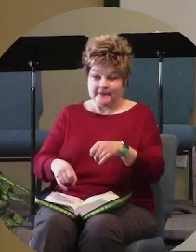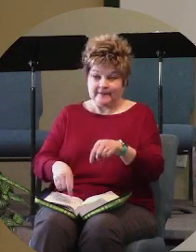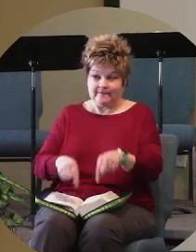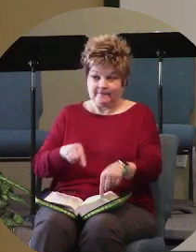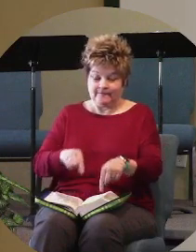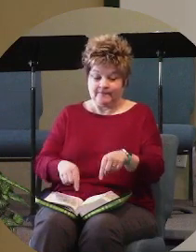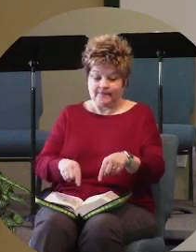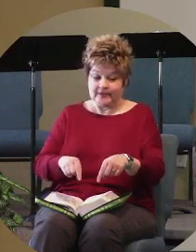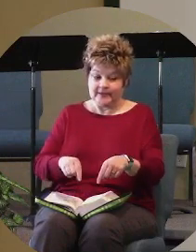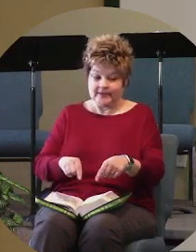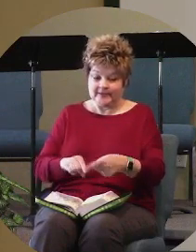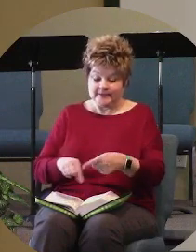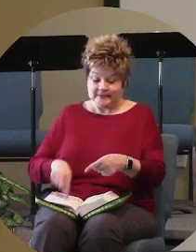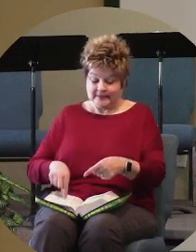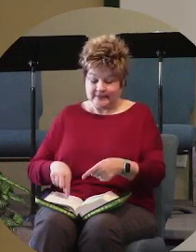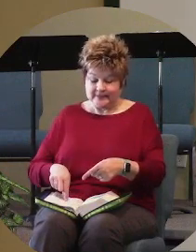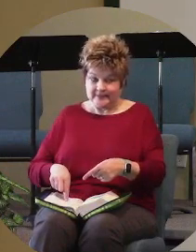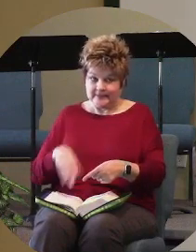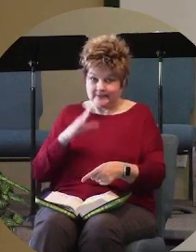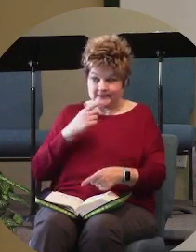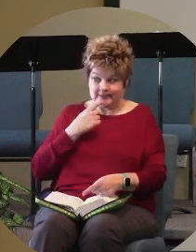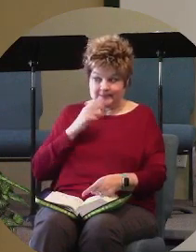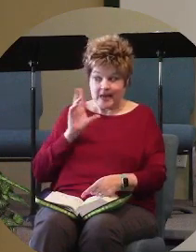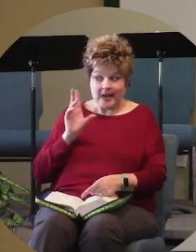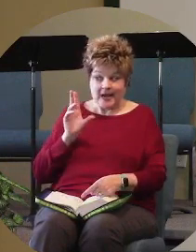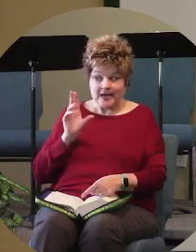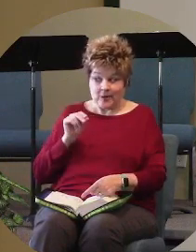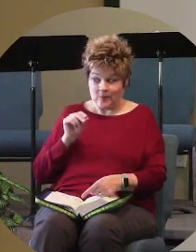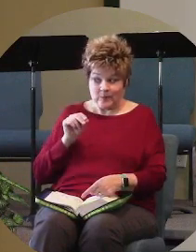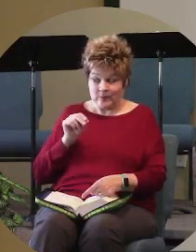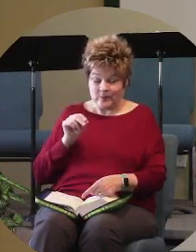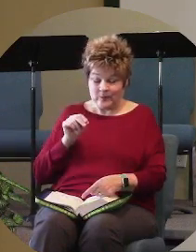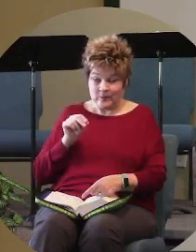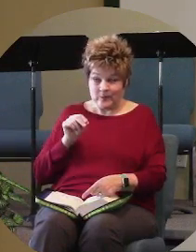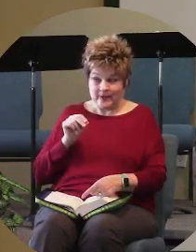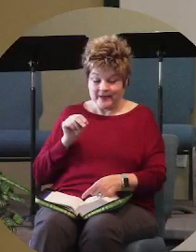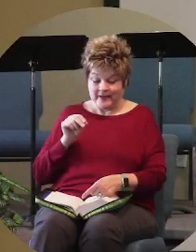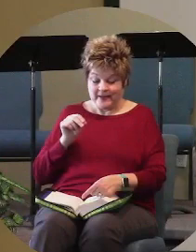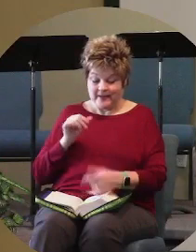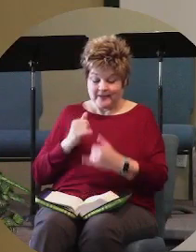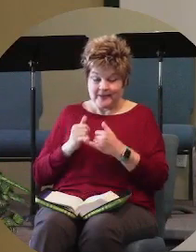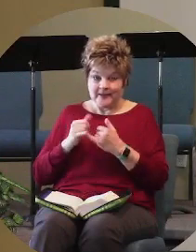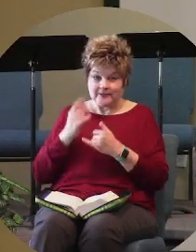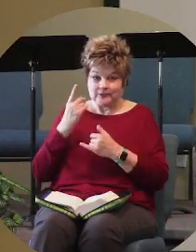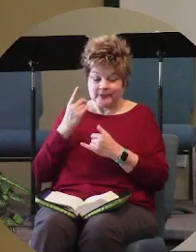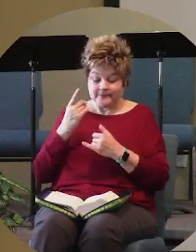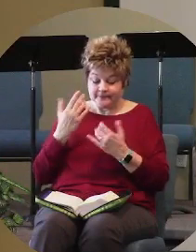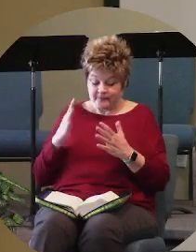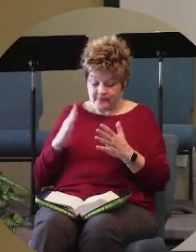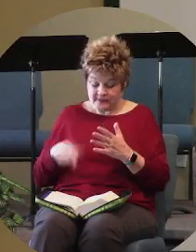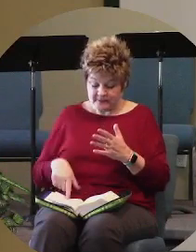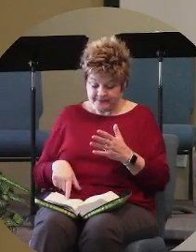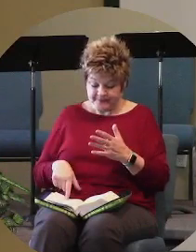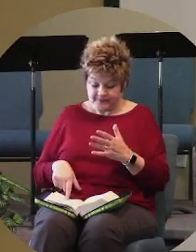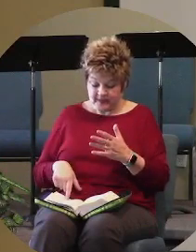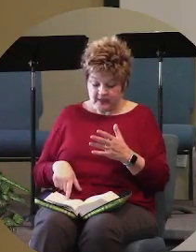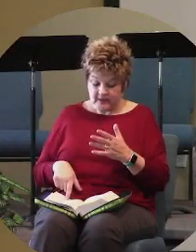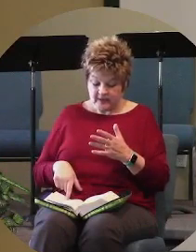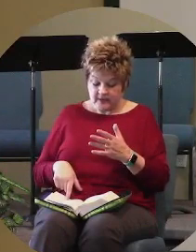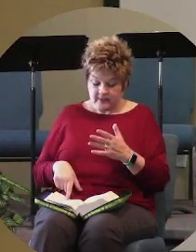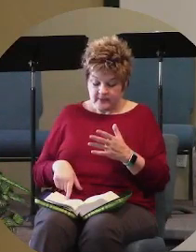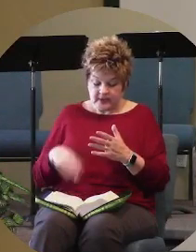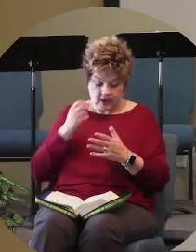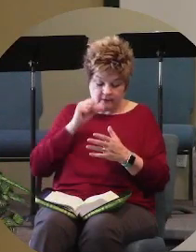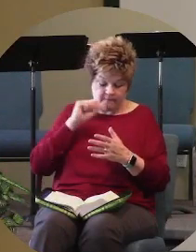absolutely cannot. And then he finishes with this. This is the last one. But avoid